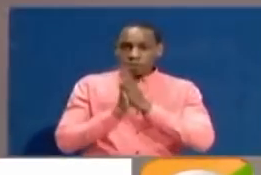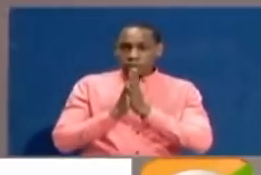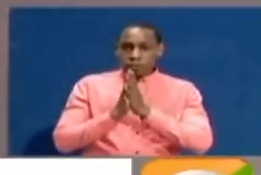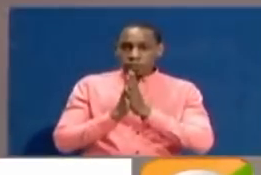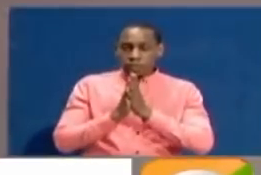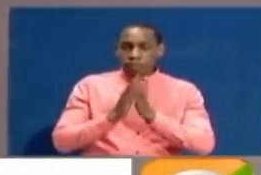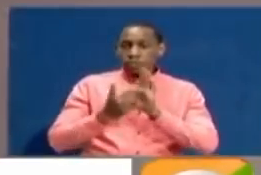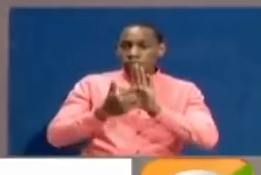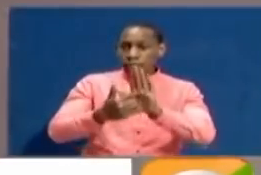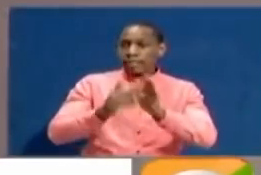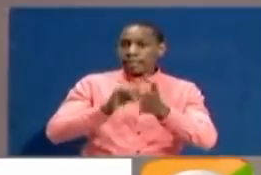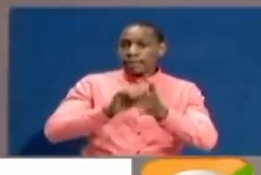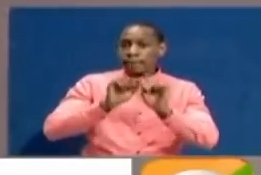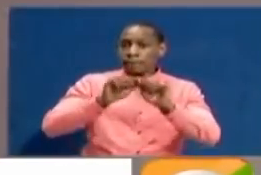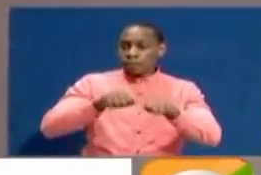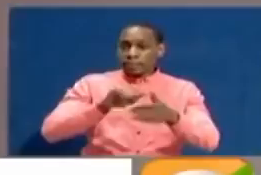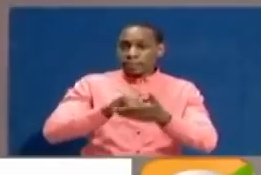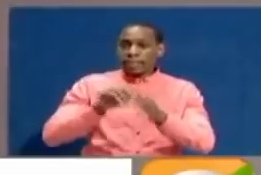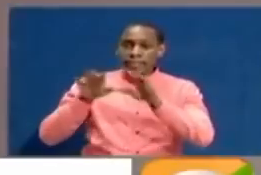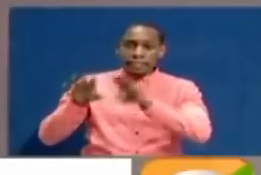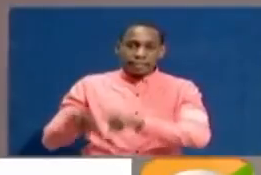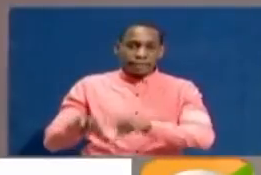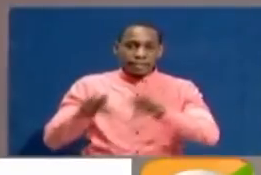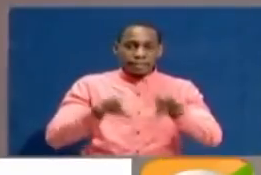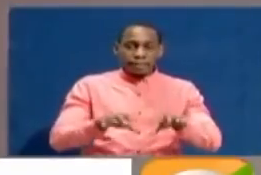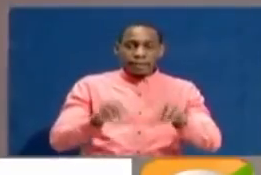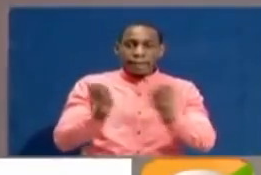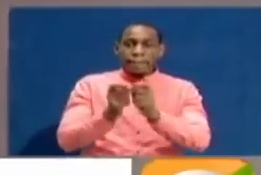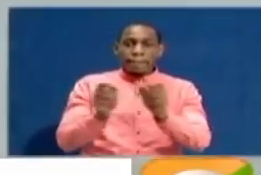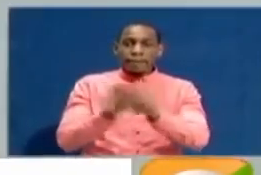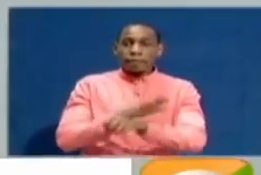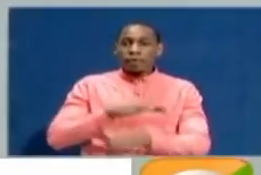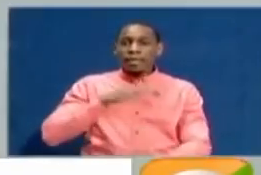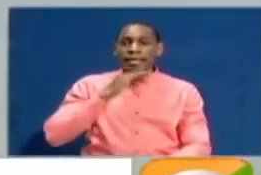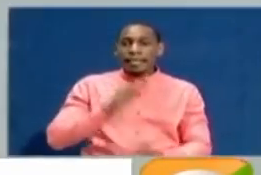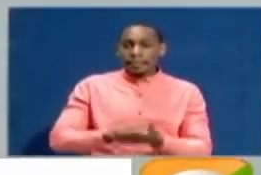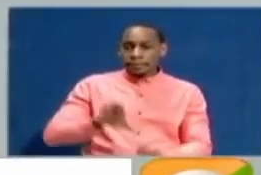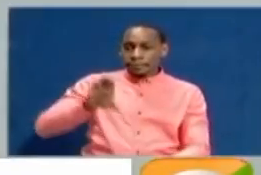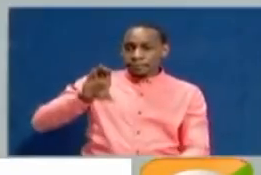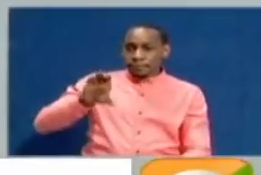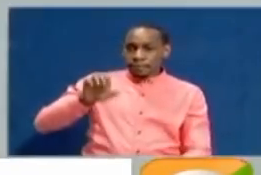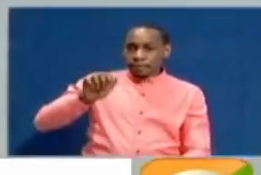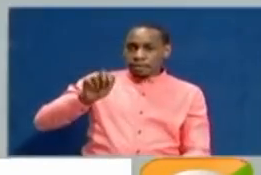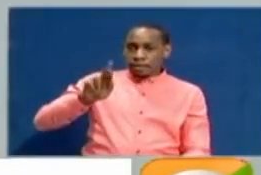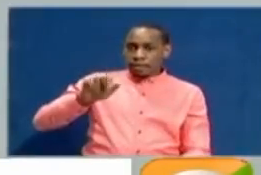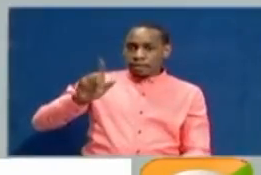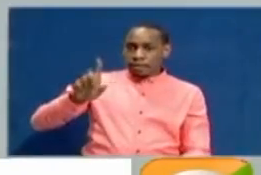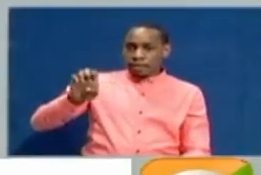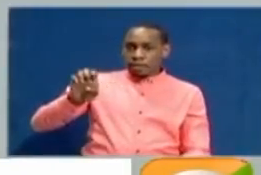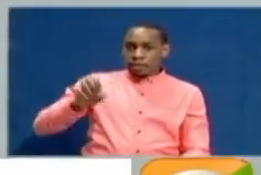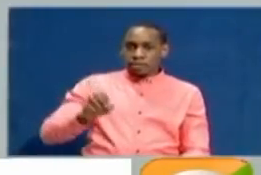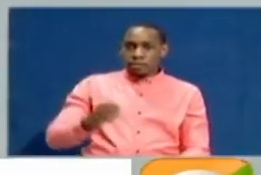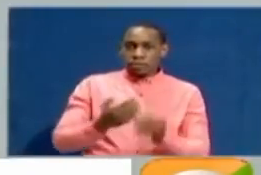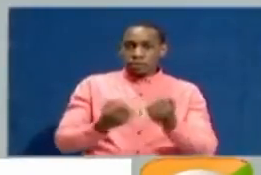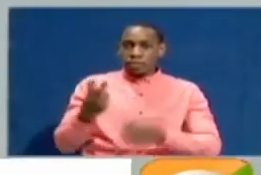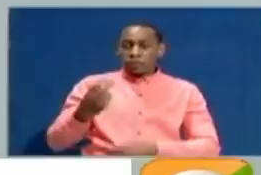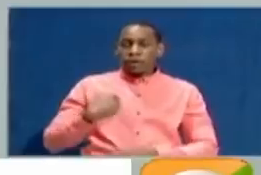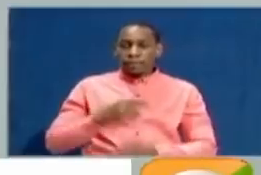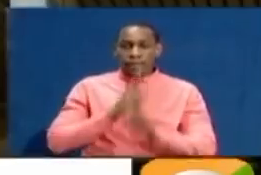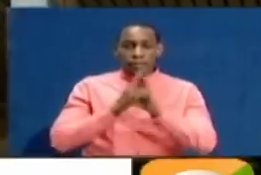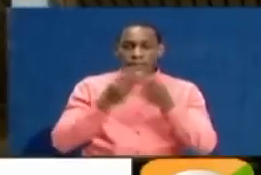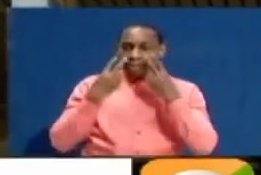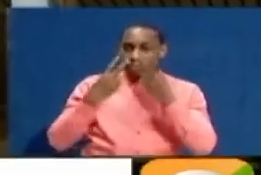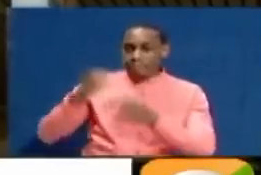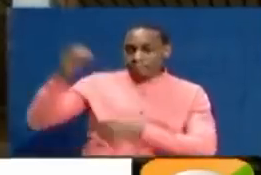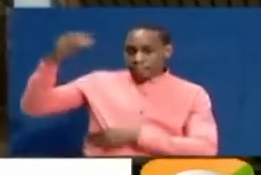sister, pointing to what must have been a torturous, painful death. Carolyne, a mother of two, is reported to have been seen at